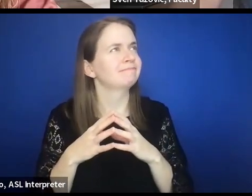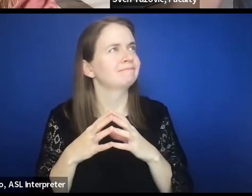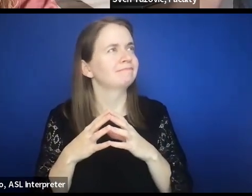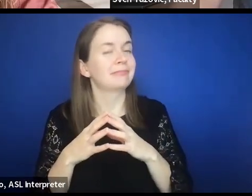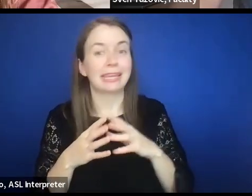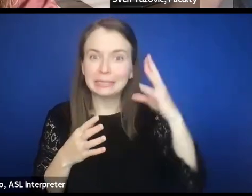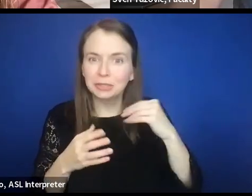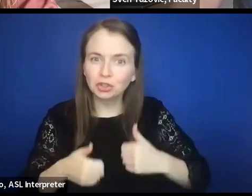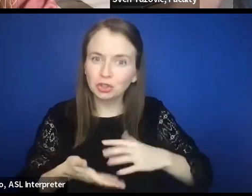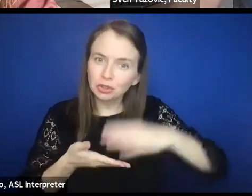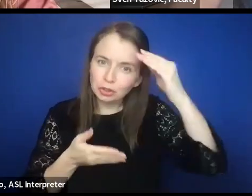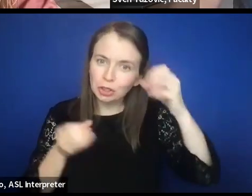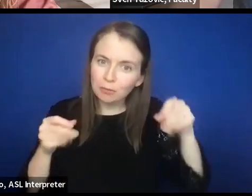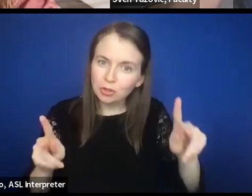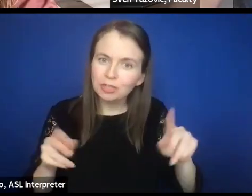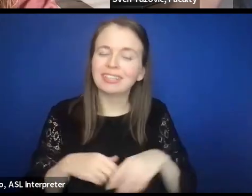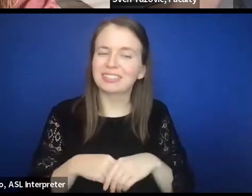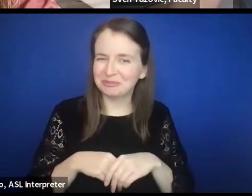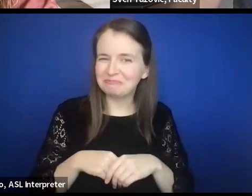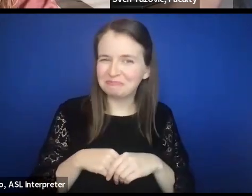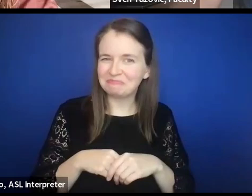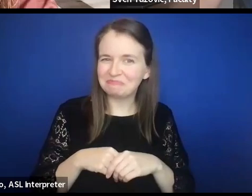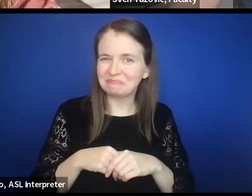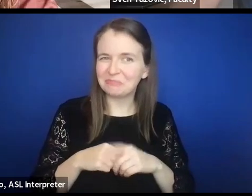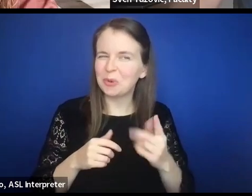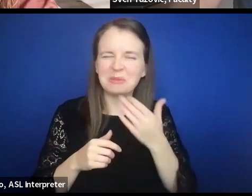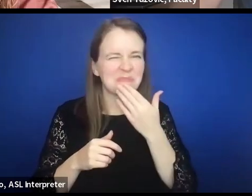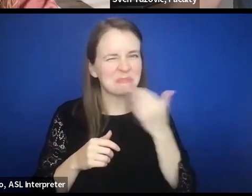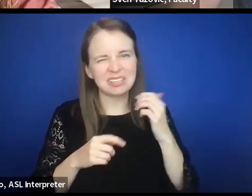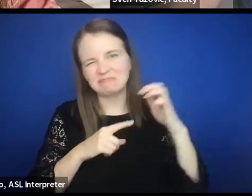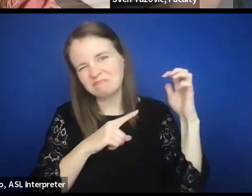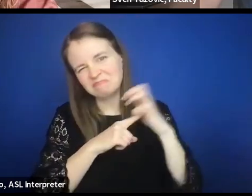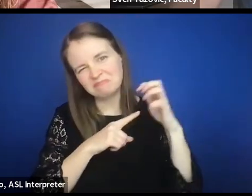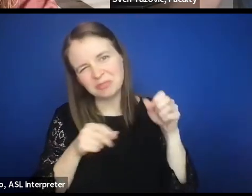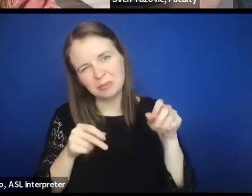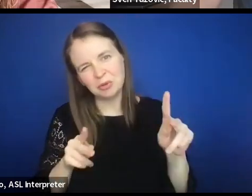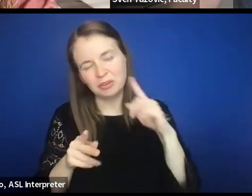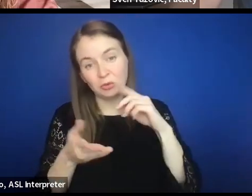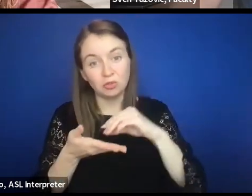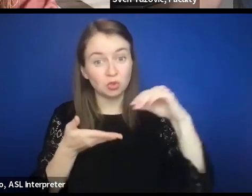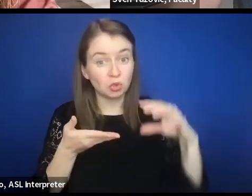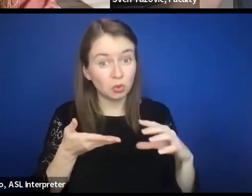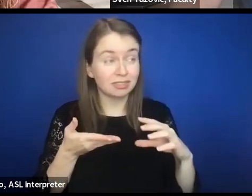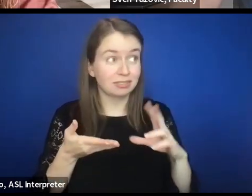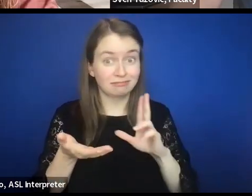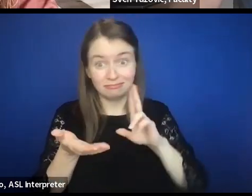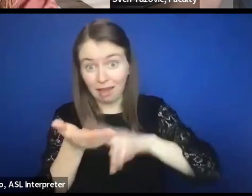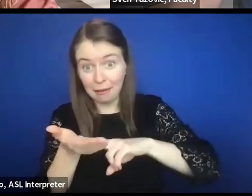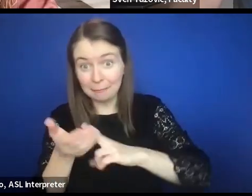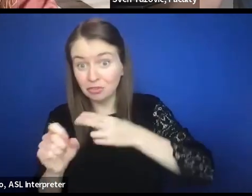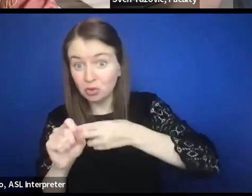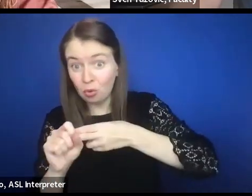experiential learning opportunities. So I think it's one of the best opportunities that students can ever sign up for,